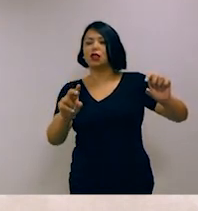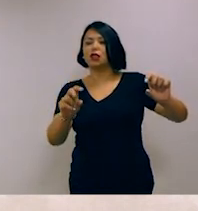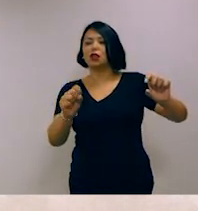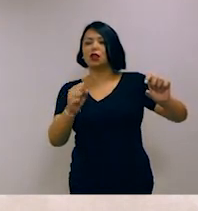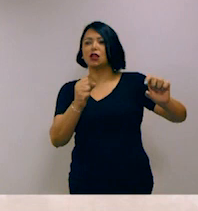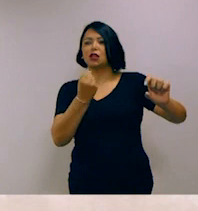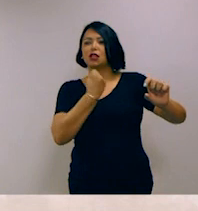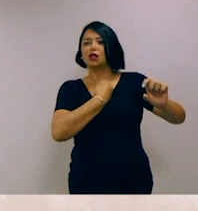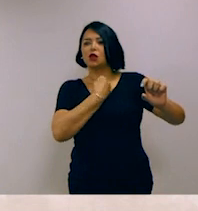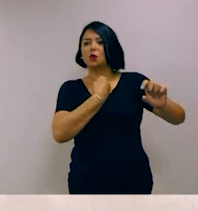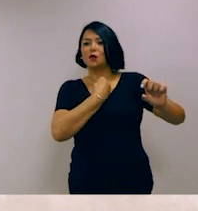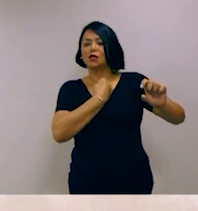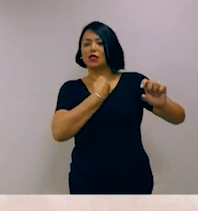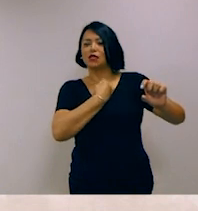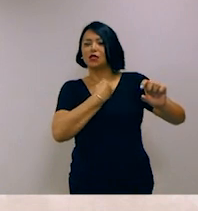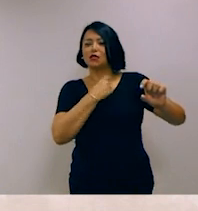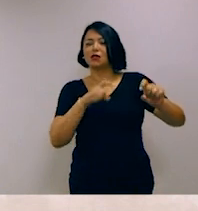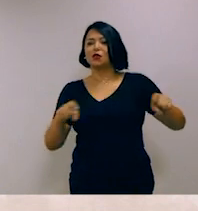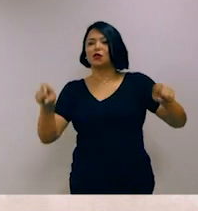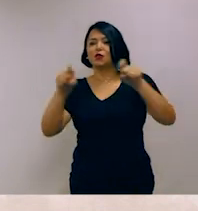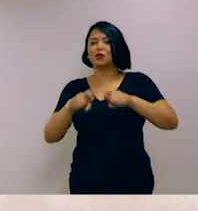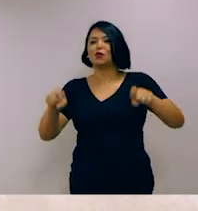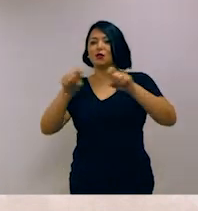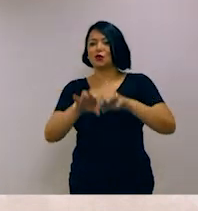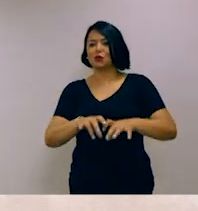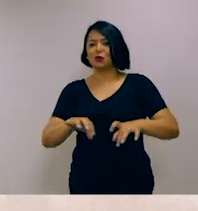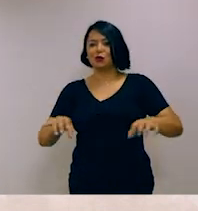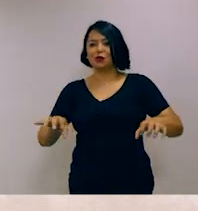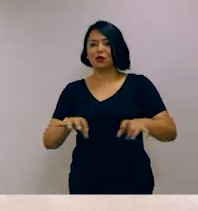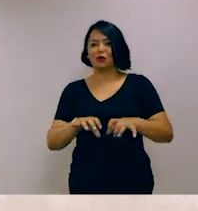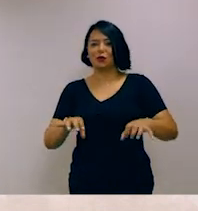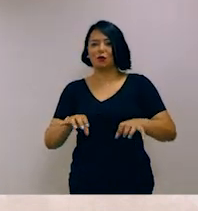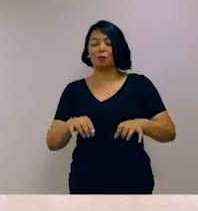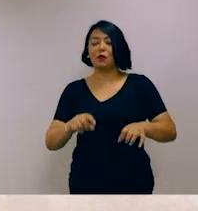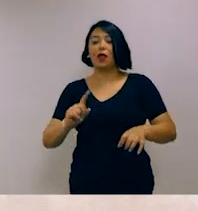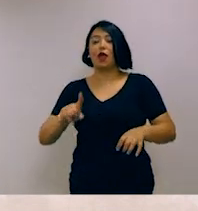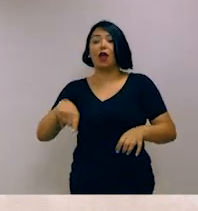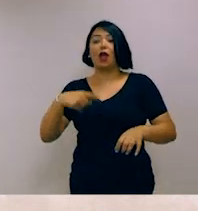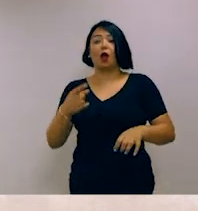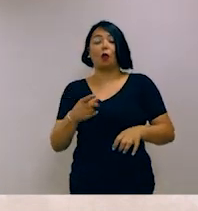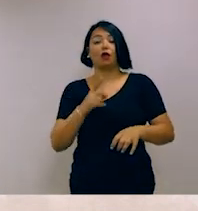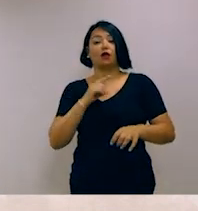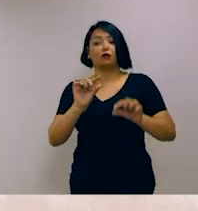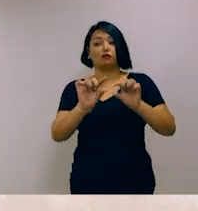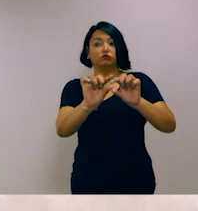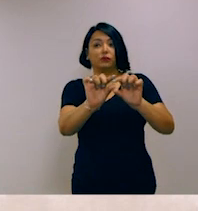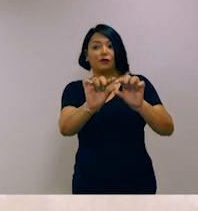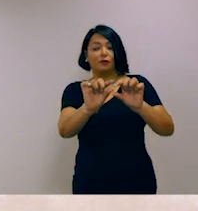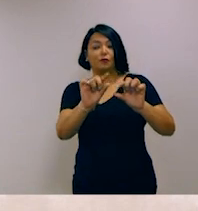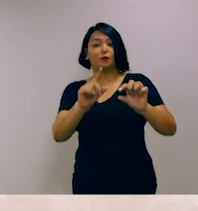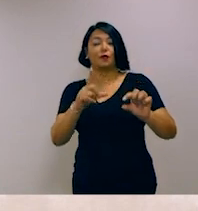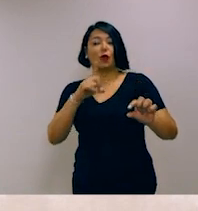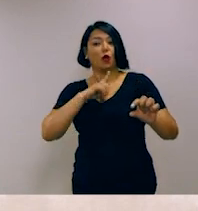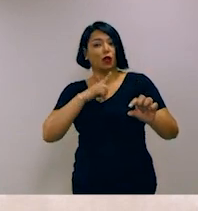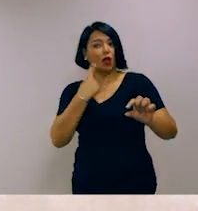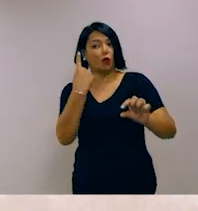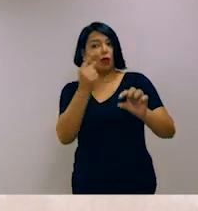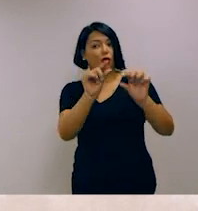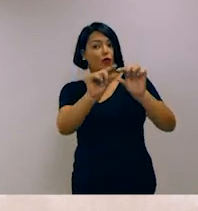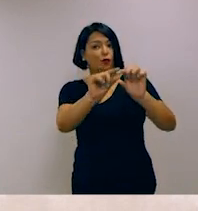So each term is represented by a vector. And whenever there is a sentence,